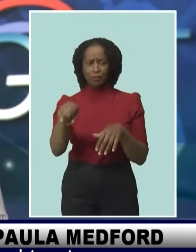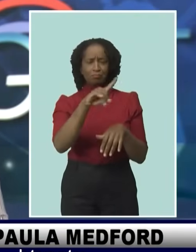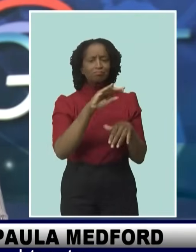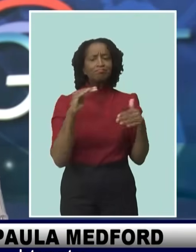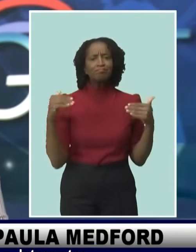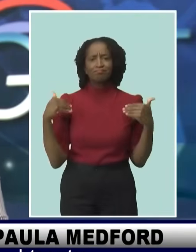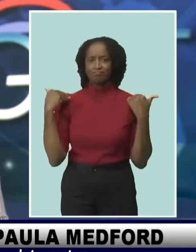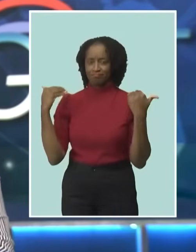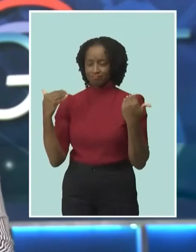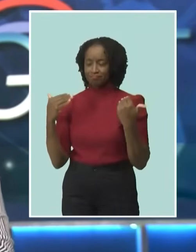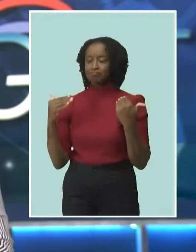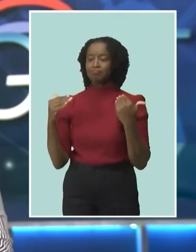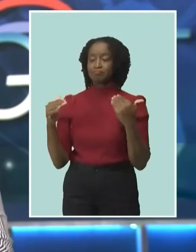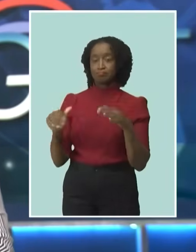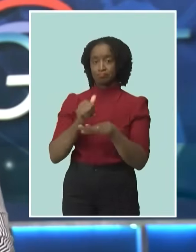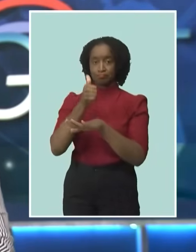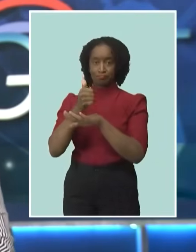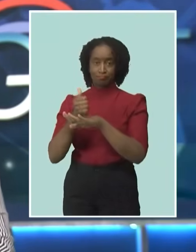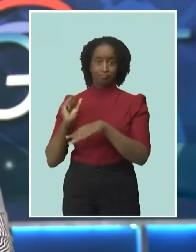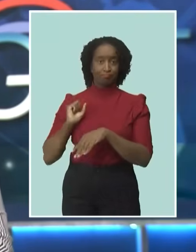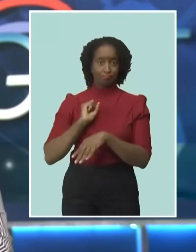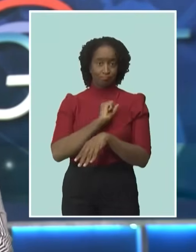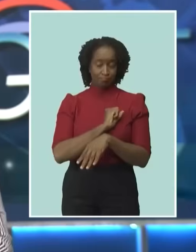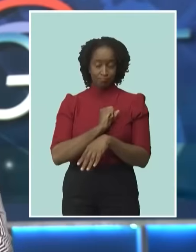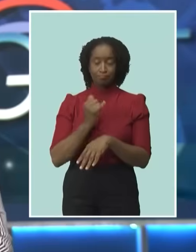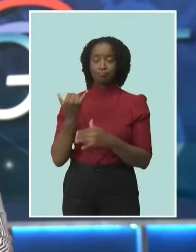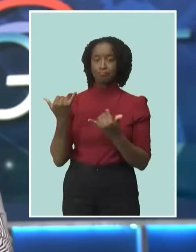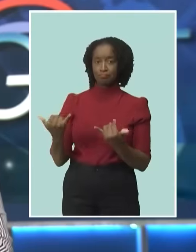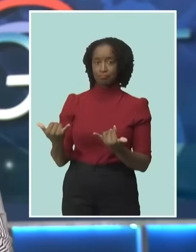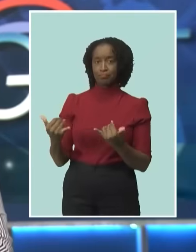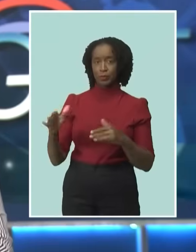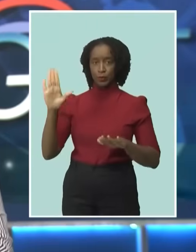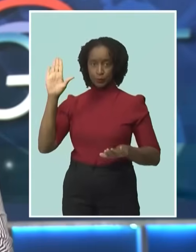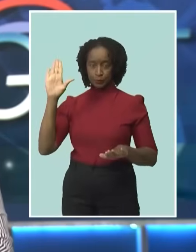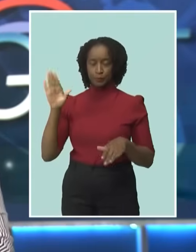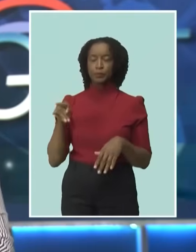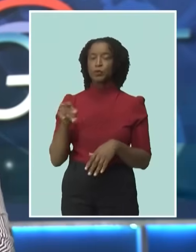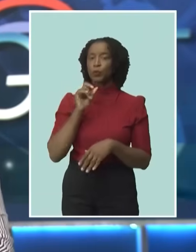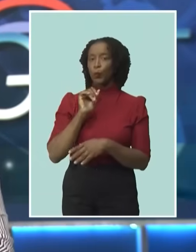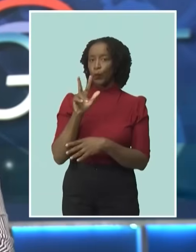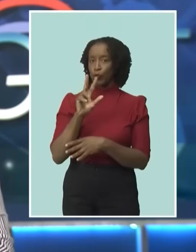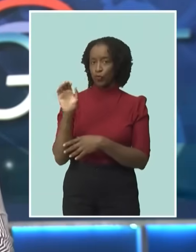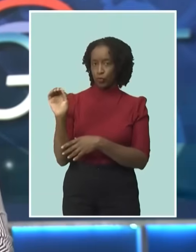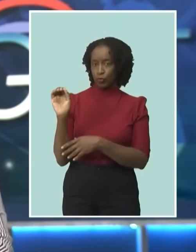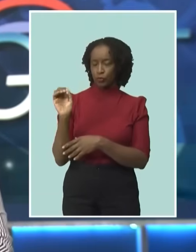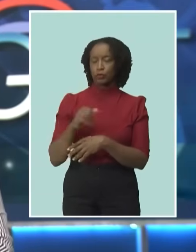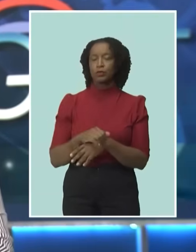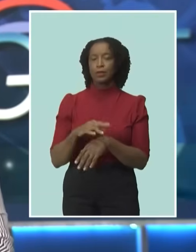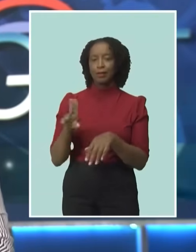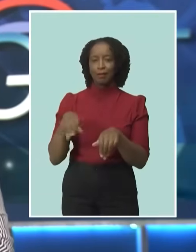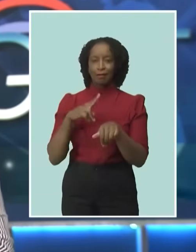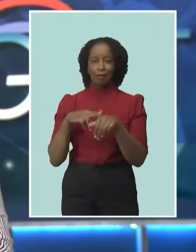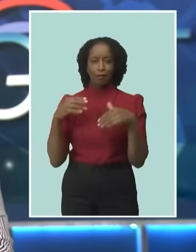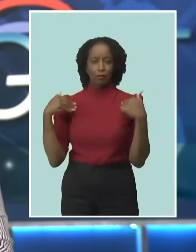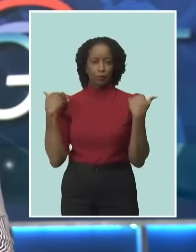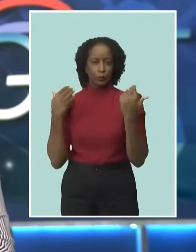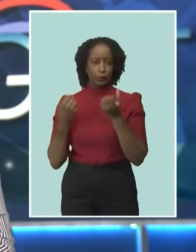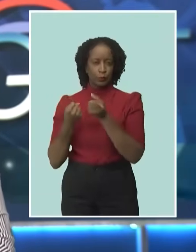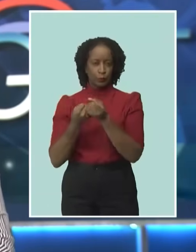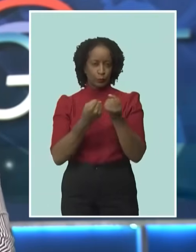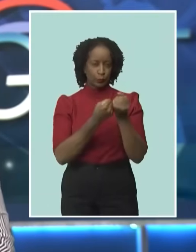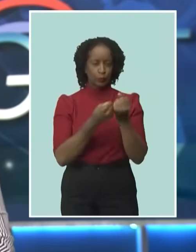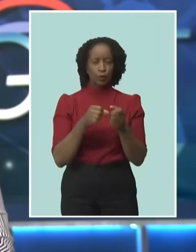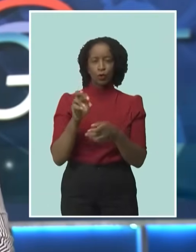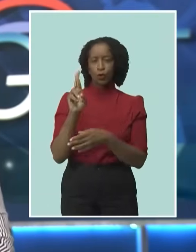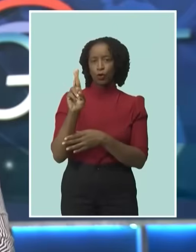Barbados Senate was sworn in today. She is 30-year-old social activist and national youth advocate Roshana Trim.